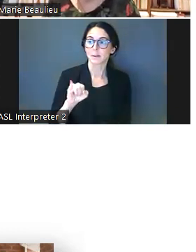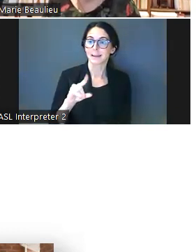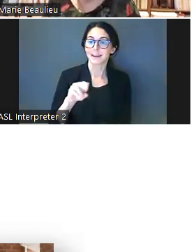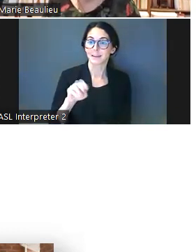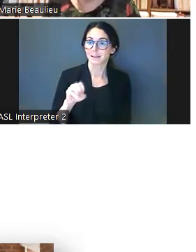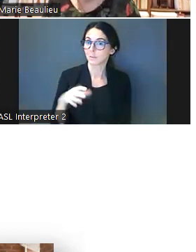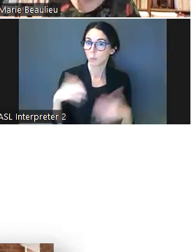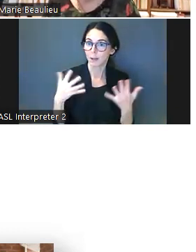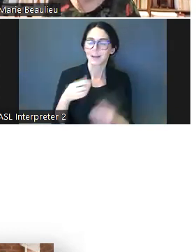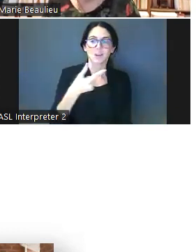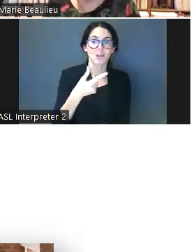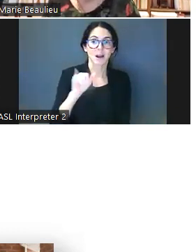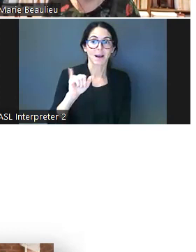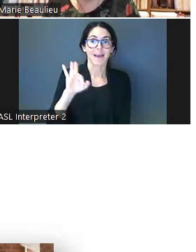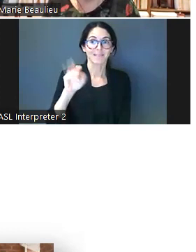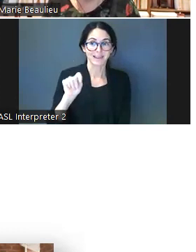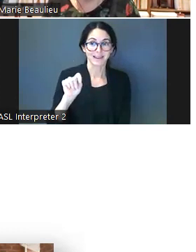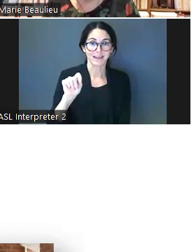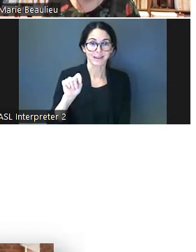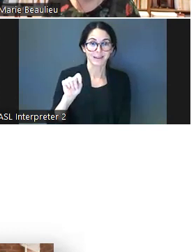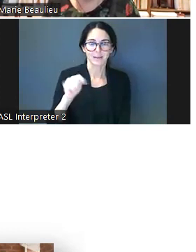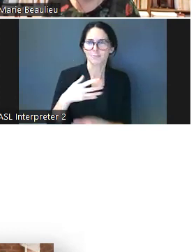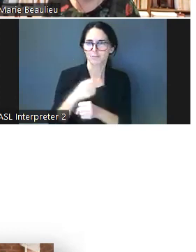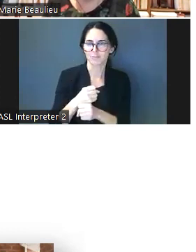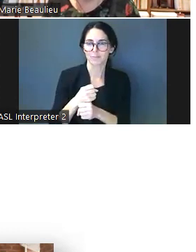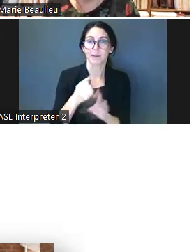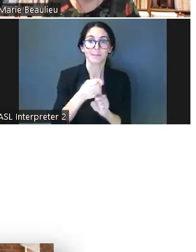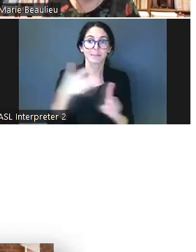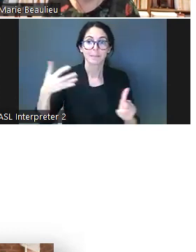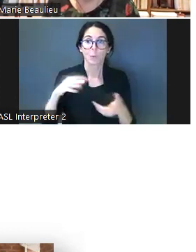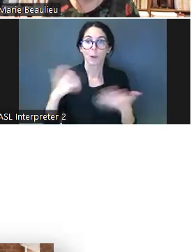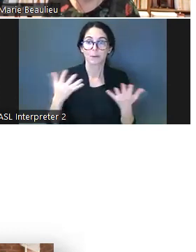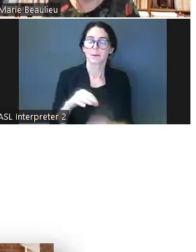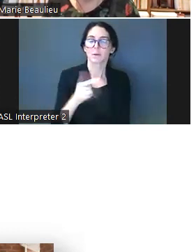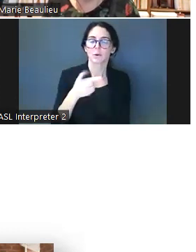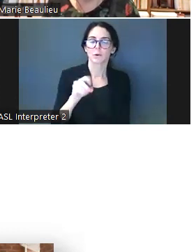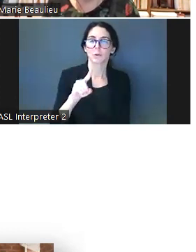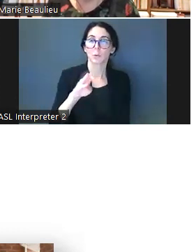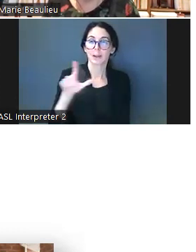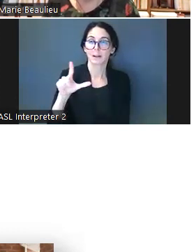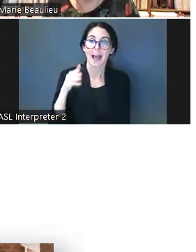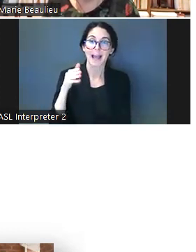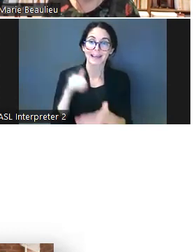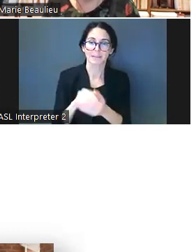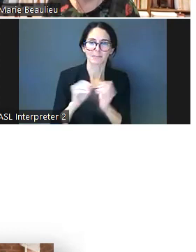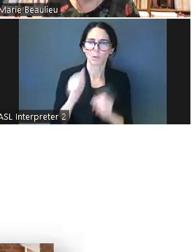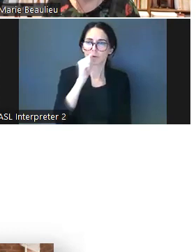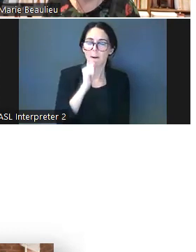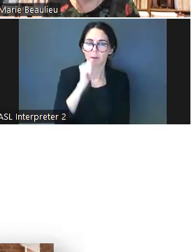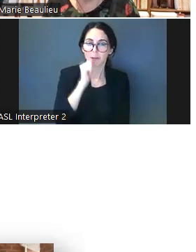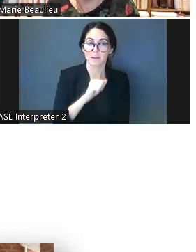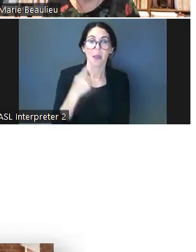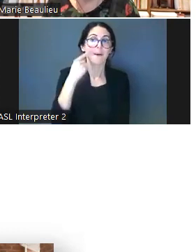gift in the name, in the title, stands for Goodwill Against Intolerance for